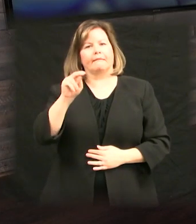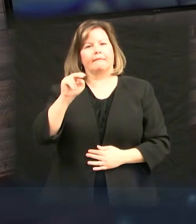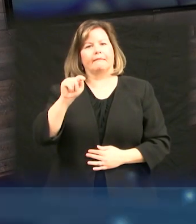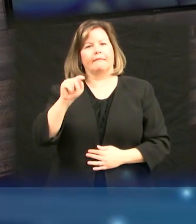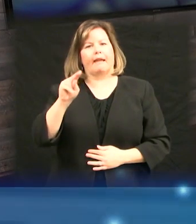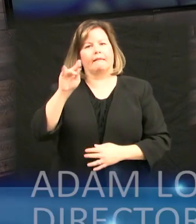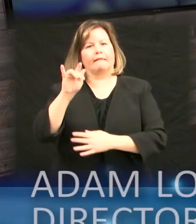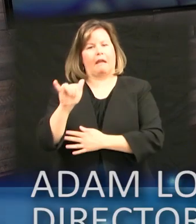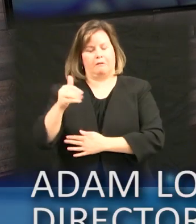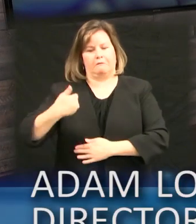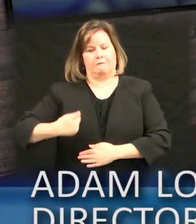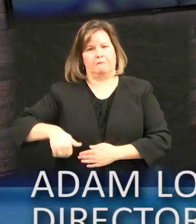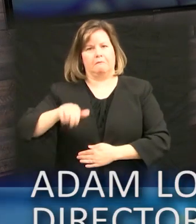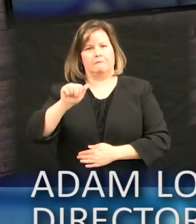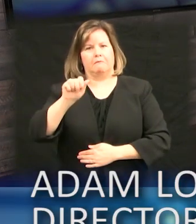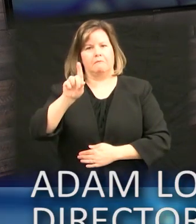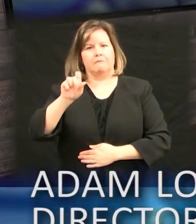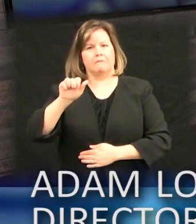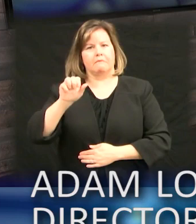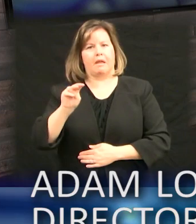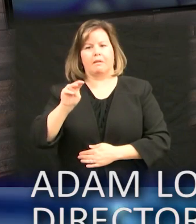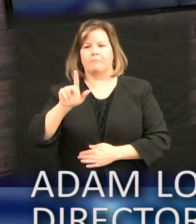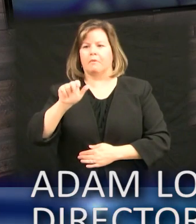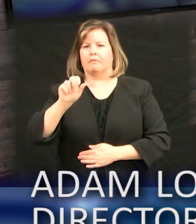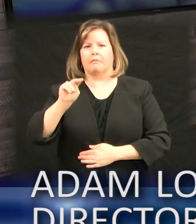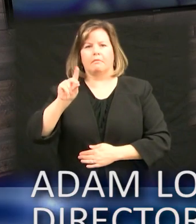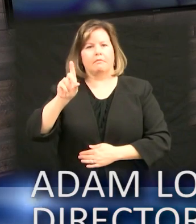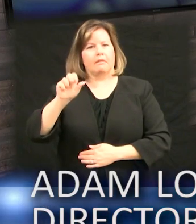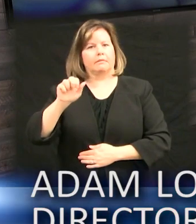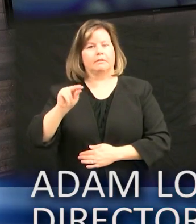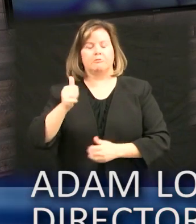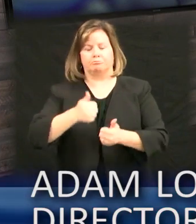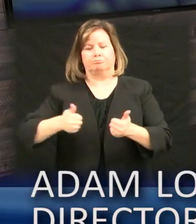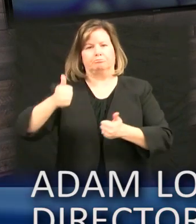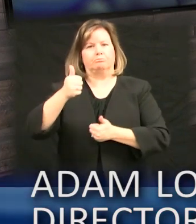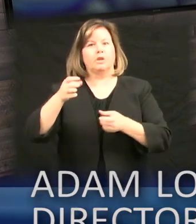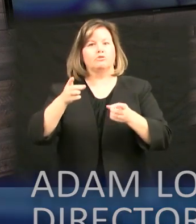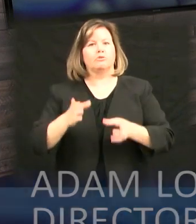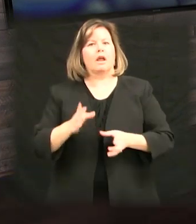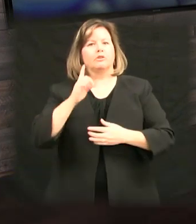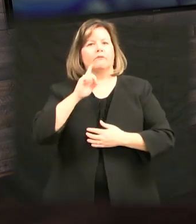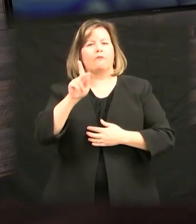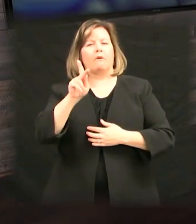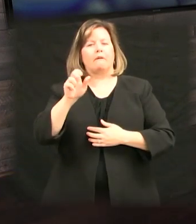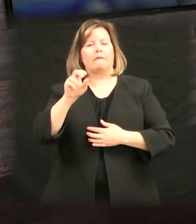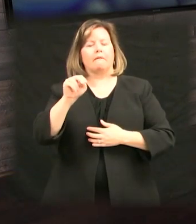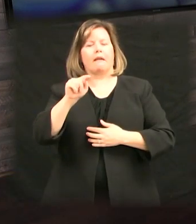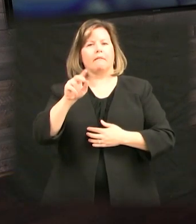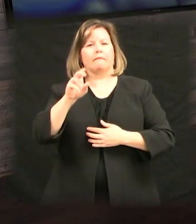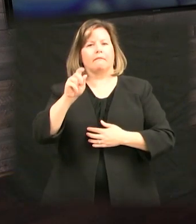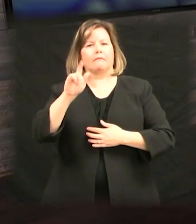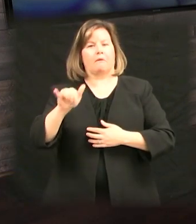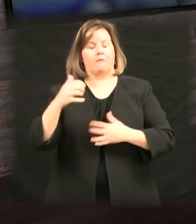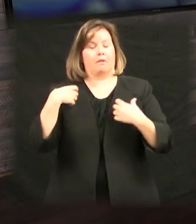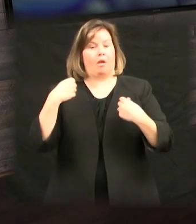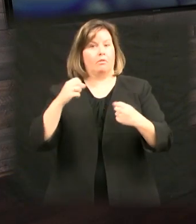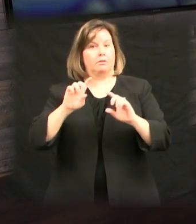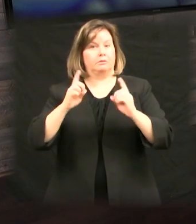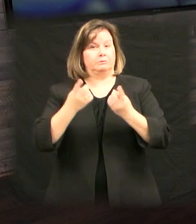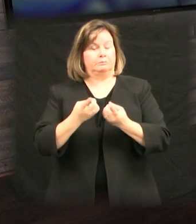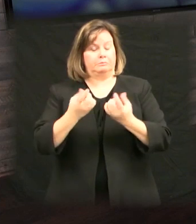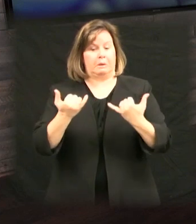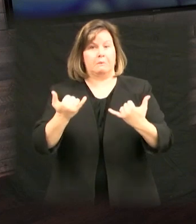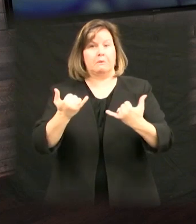Hello, Kent County. I'm Dr. Adam London, Director of the Kent County Health Department. It's March 23rd, about 11:30 in the morning. I want to give you a